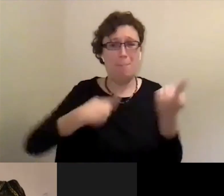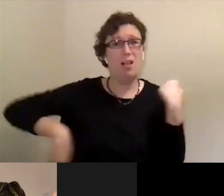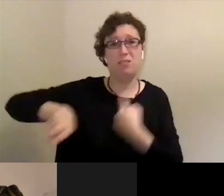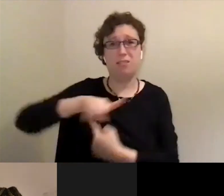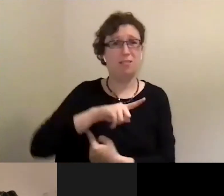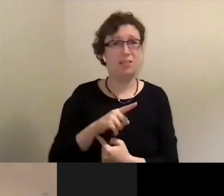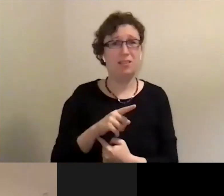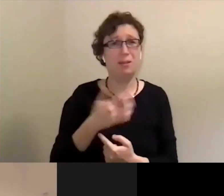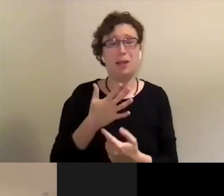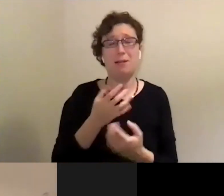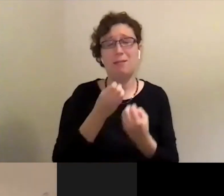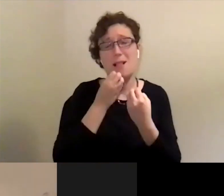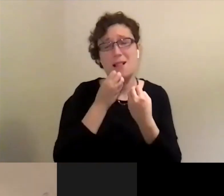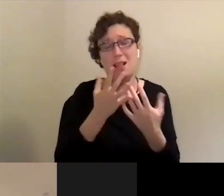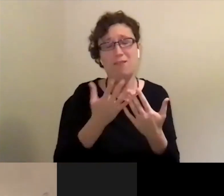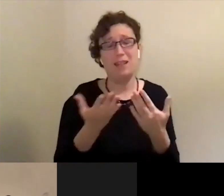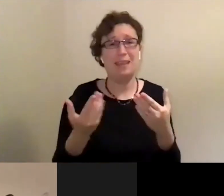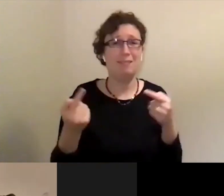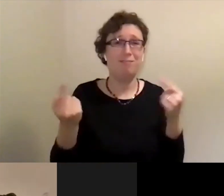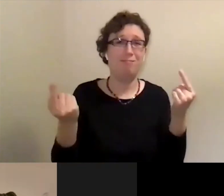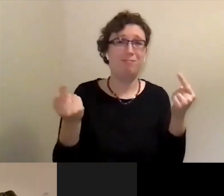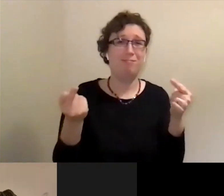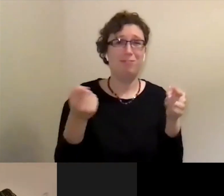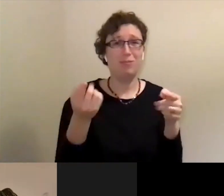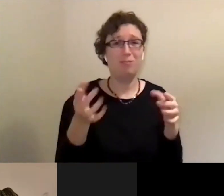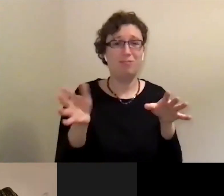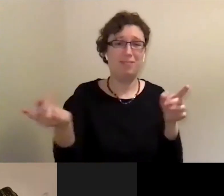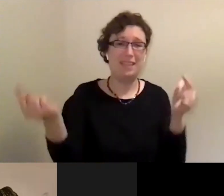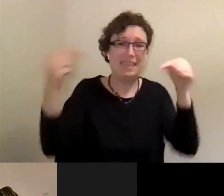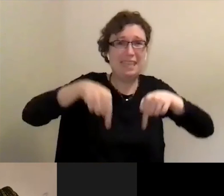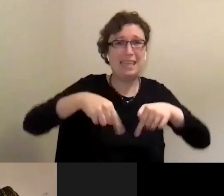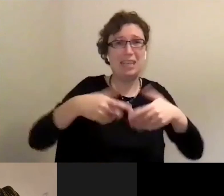today, and thank you. I get it all together, and